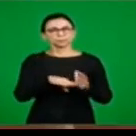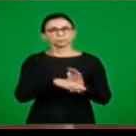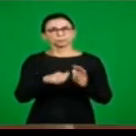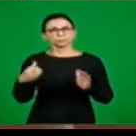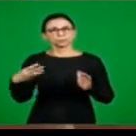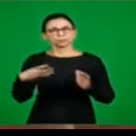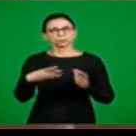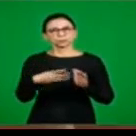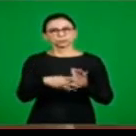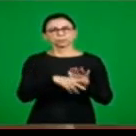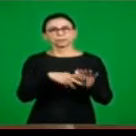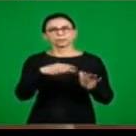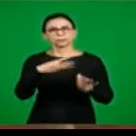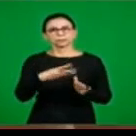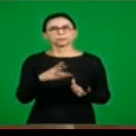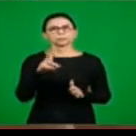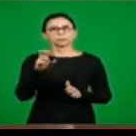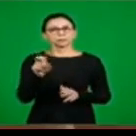Matthew 14:35.